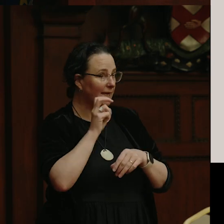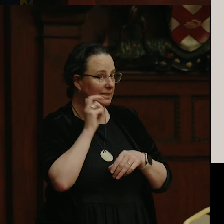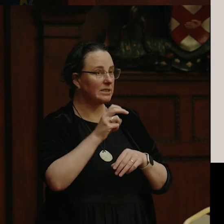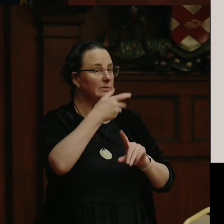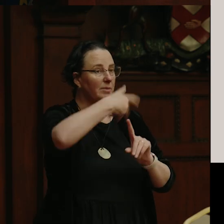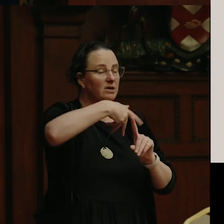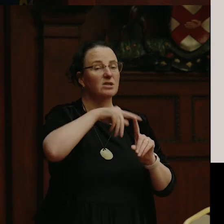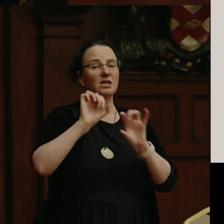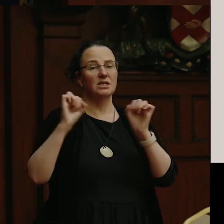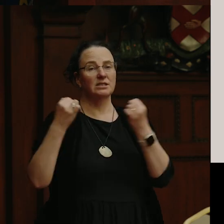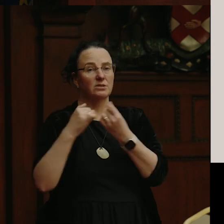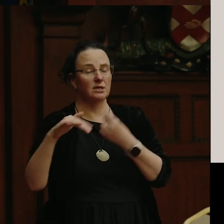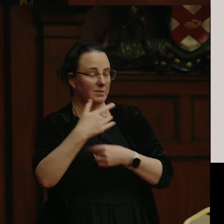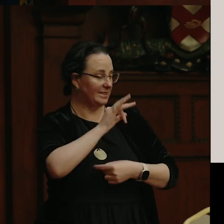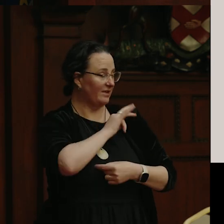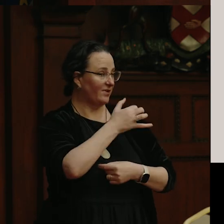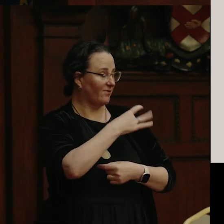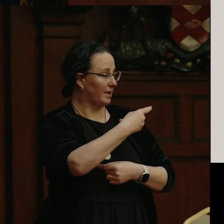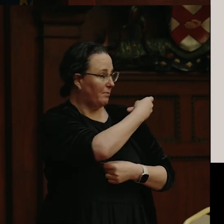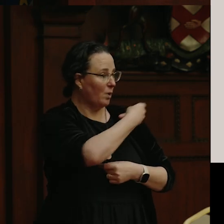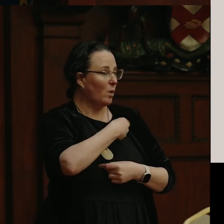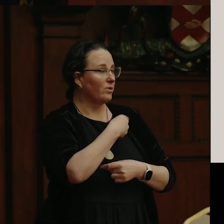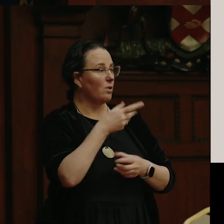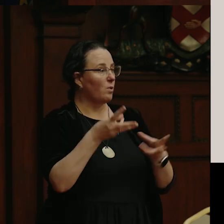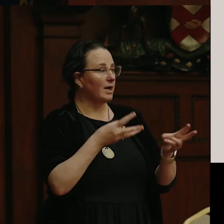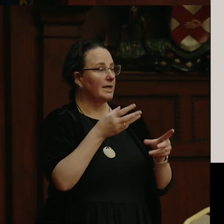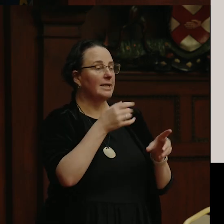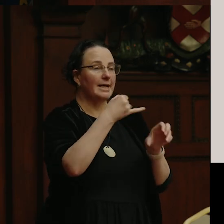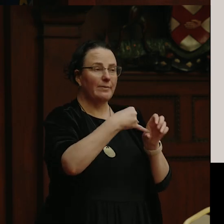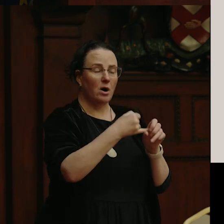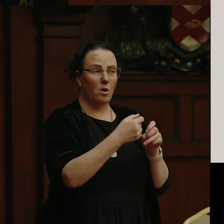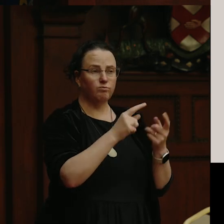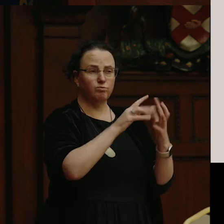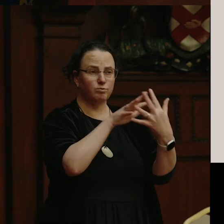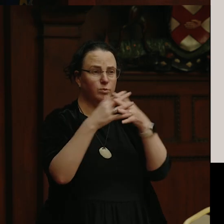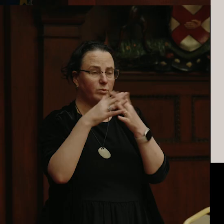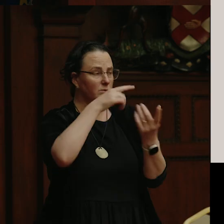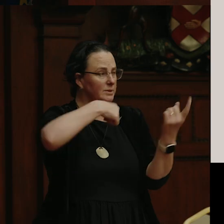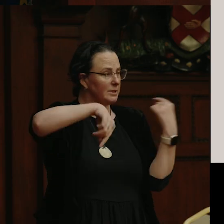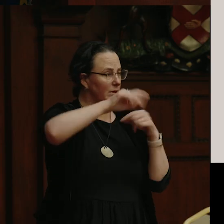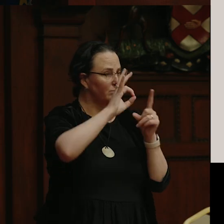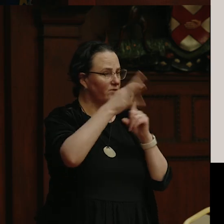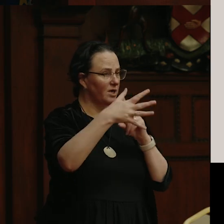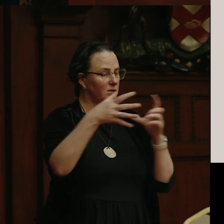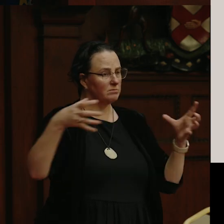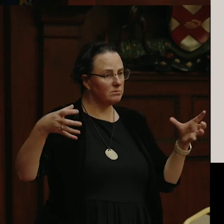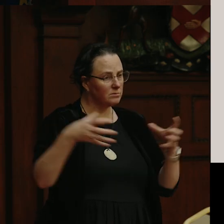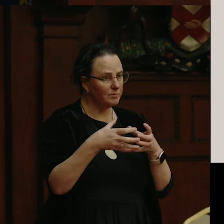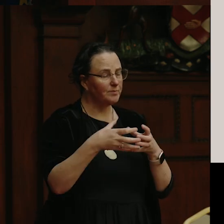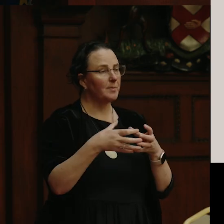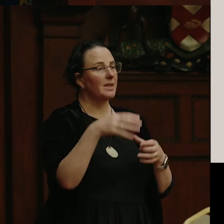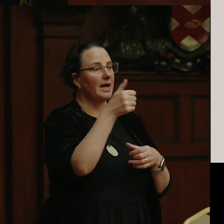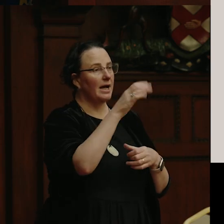Nikki's sociology, myself and Frank are pharmacists. It's a really interdisciplinary team because we know that we have to look at this together. We have Alana,